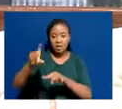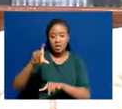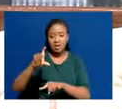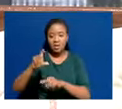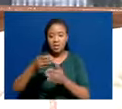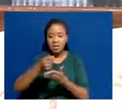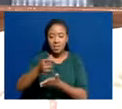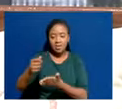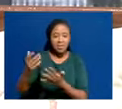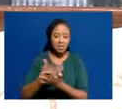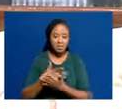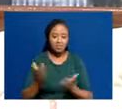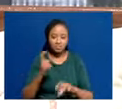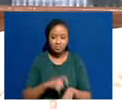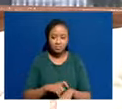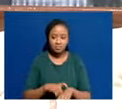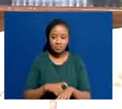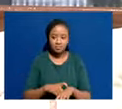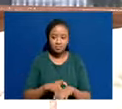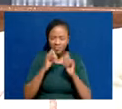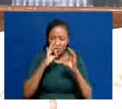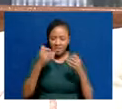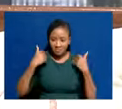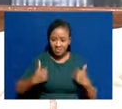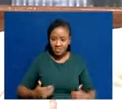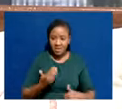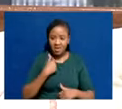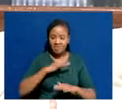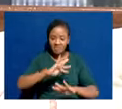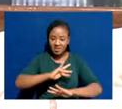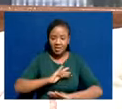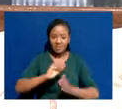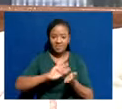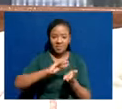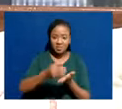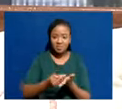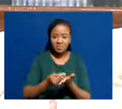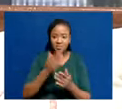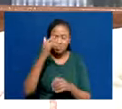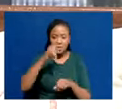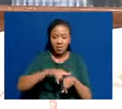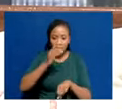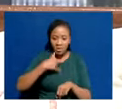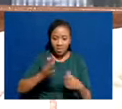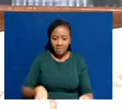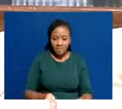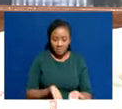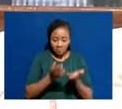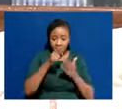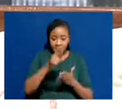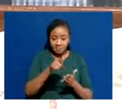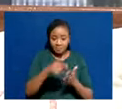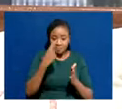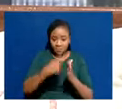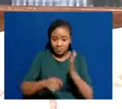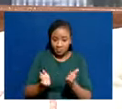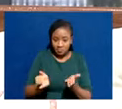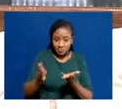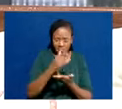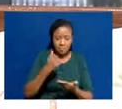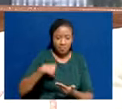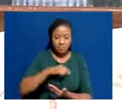them NHIF. Jeff, if I had the resources, because I want to do it, once we improve our revenue this year, in the next financial year, we want to